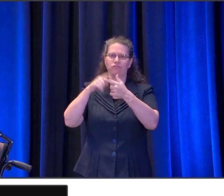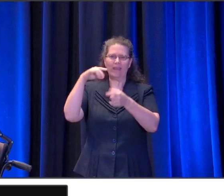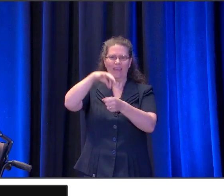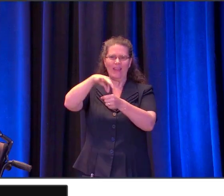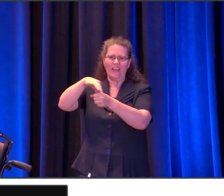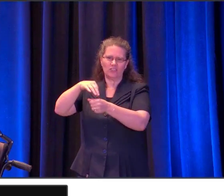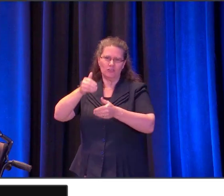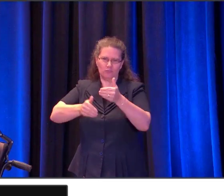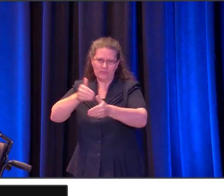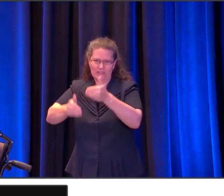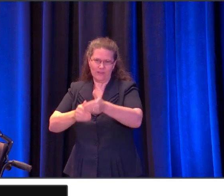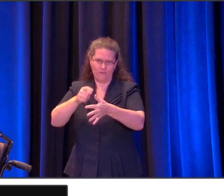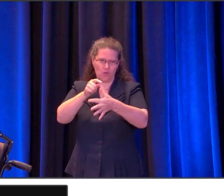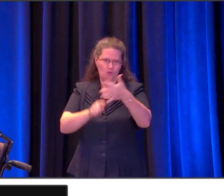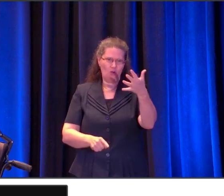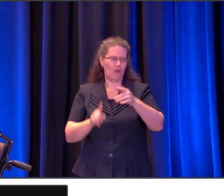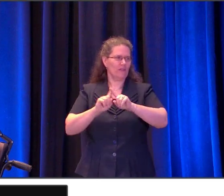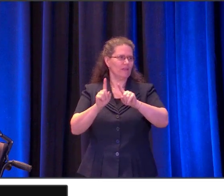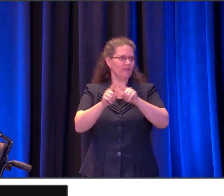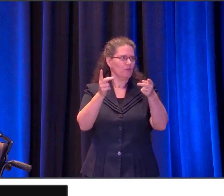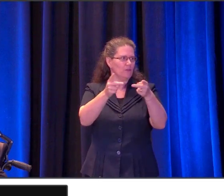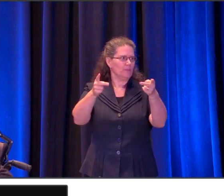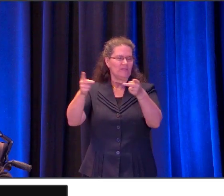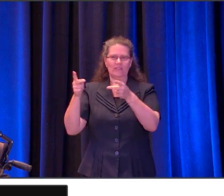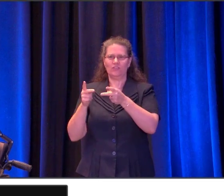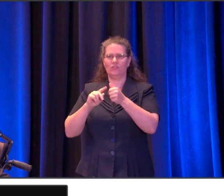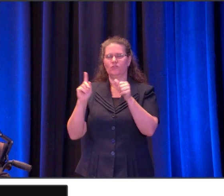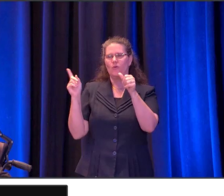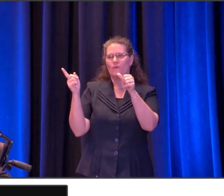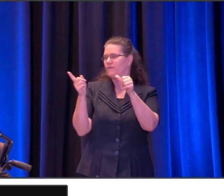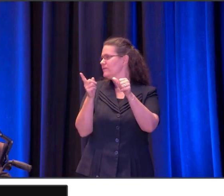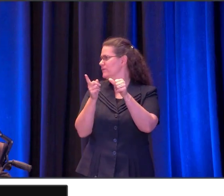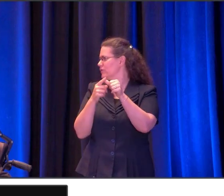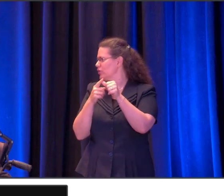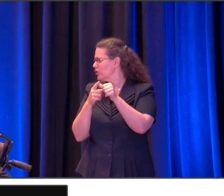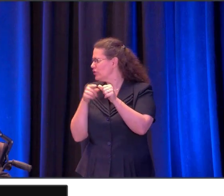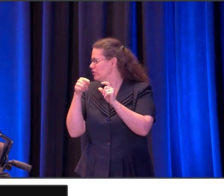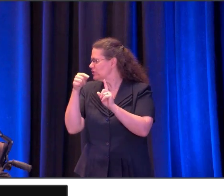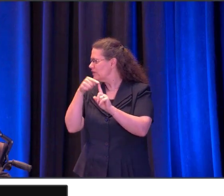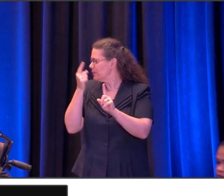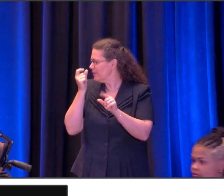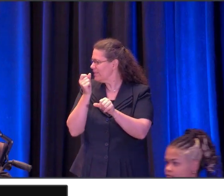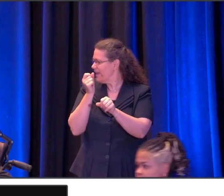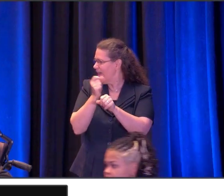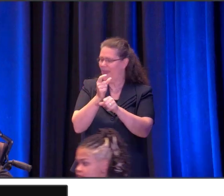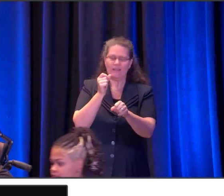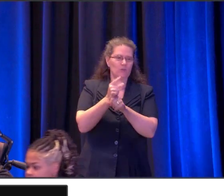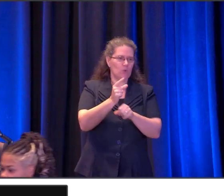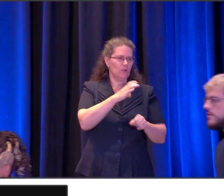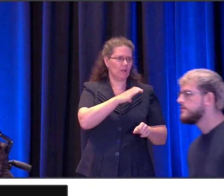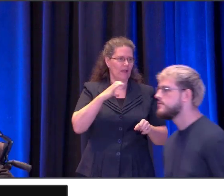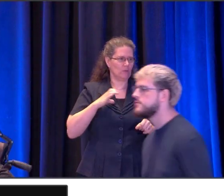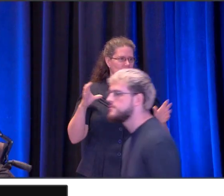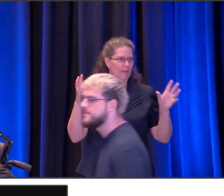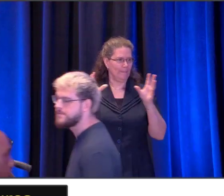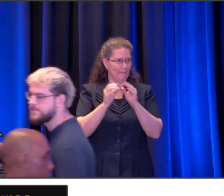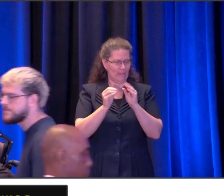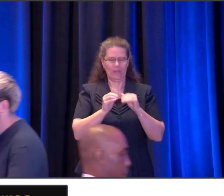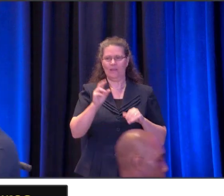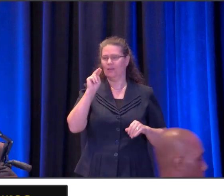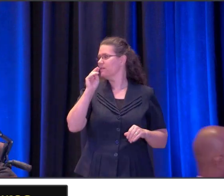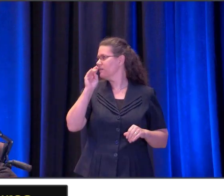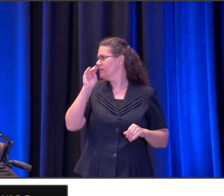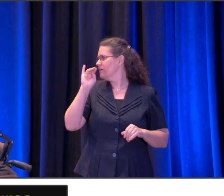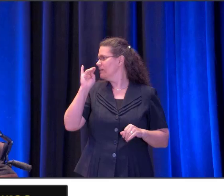board positions. First of all, at least 60 days prior to the annual council meeting, Nickel Stout